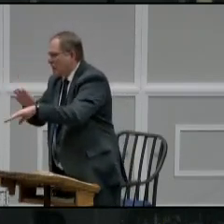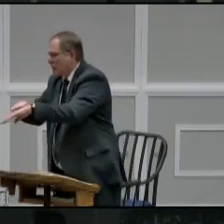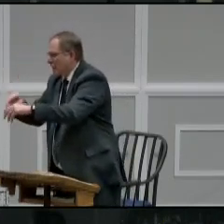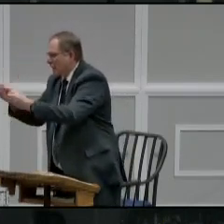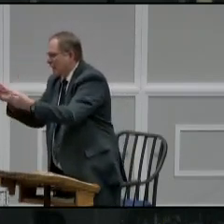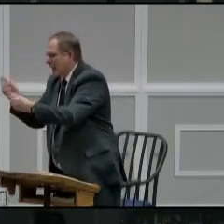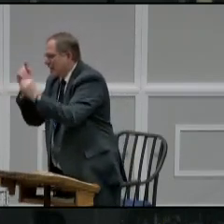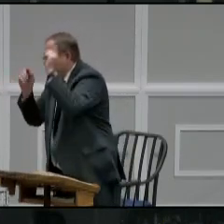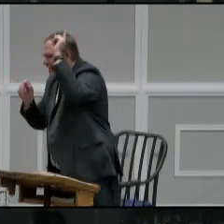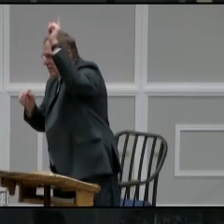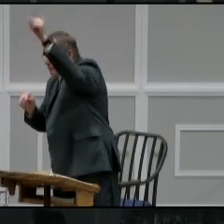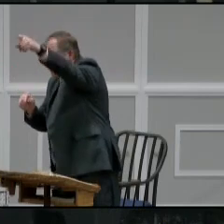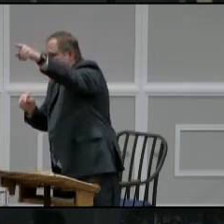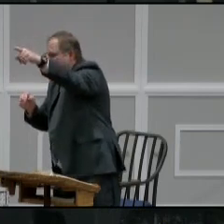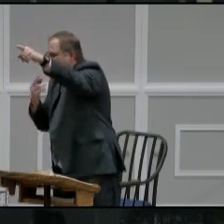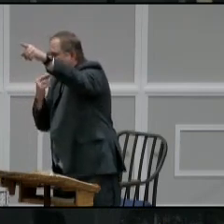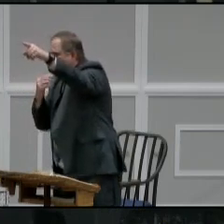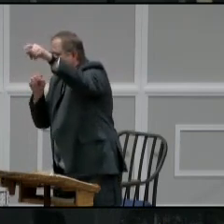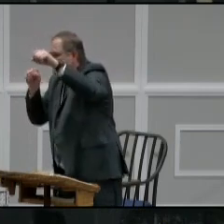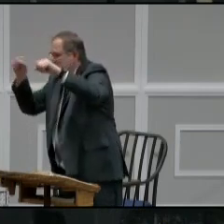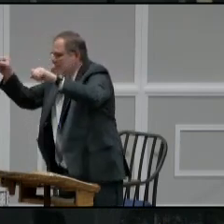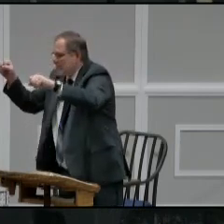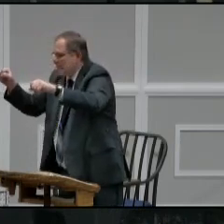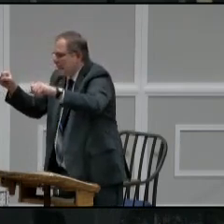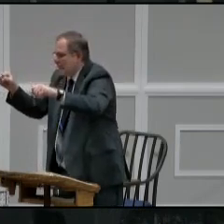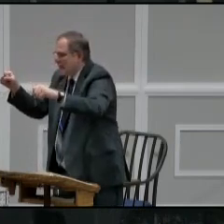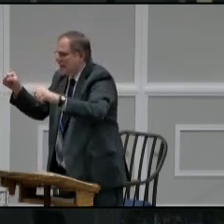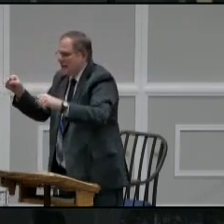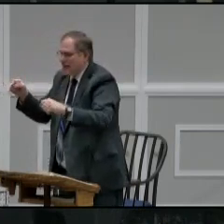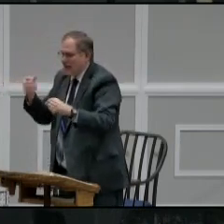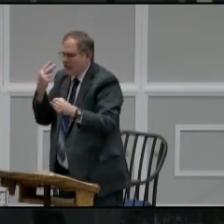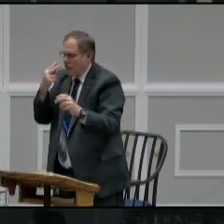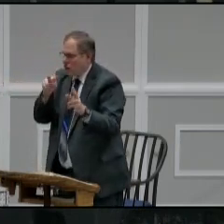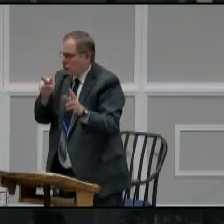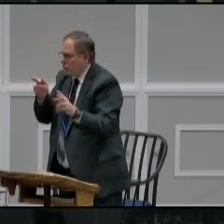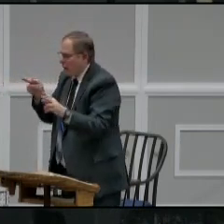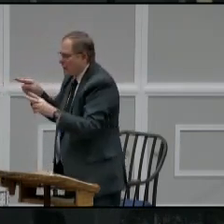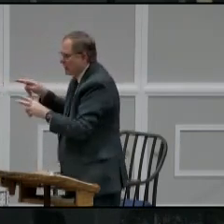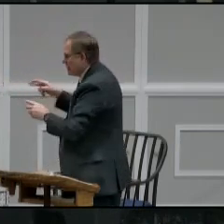you, idolatry is insidious. I like that word.